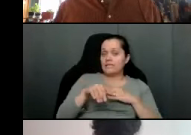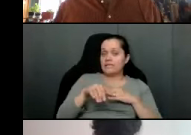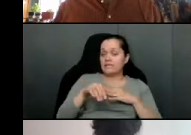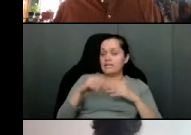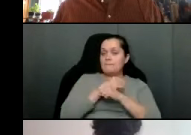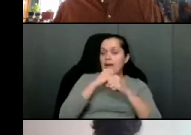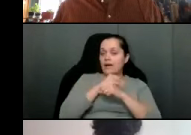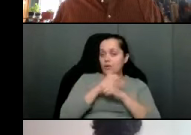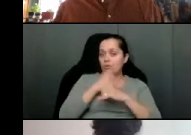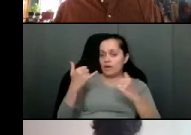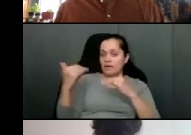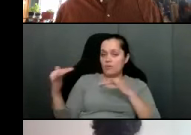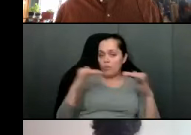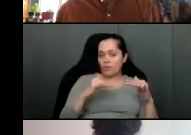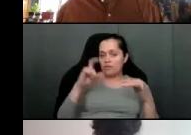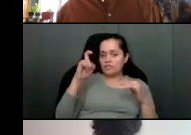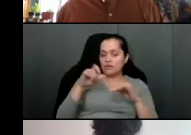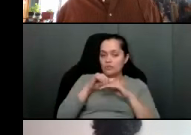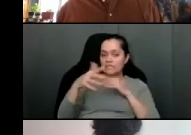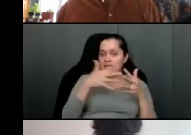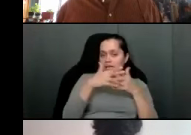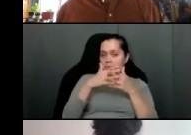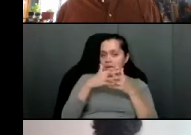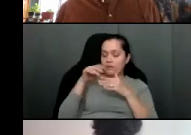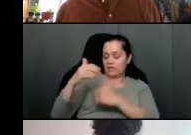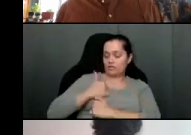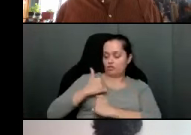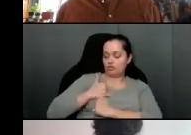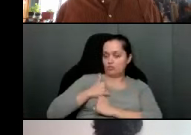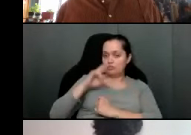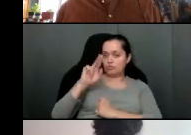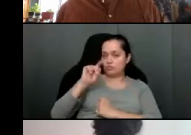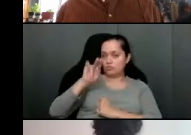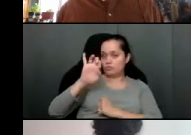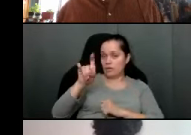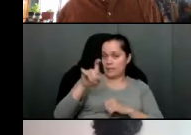now. Should we send American troops to Ukraine?